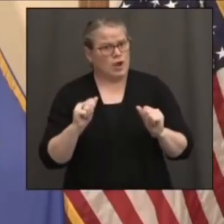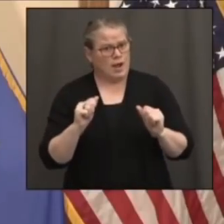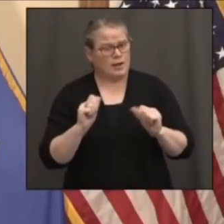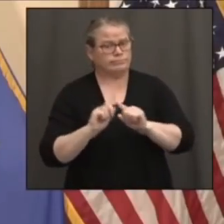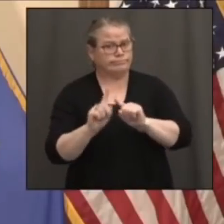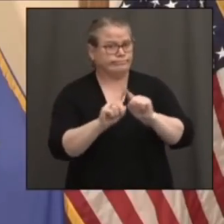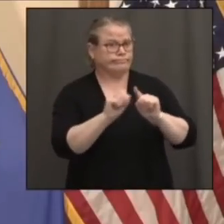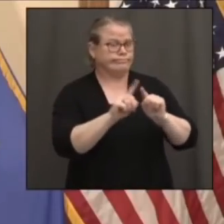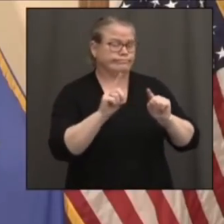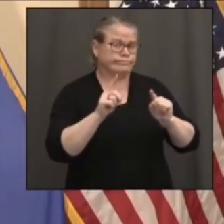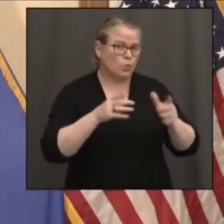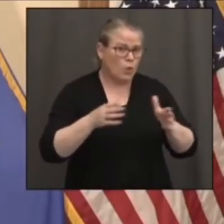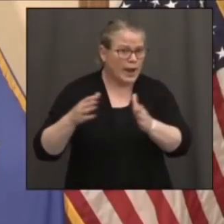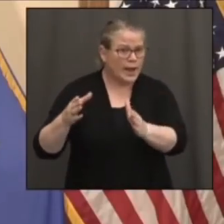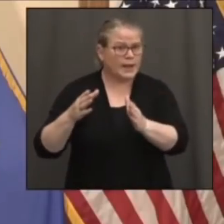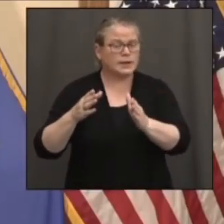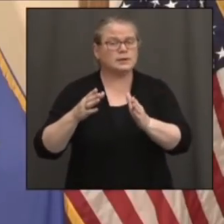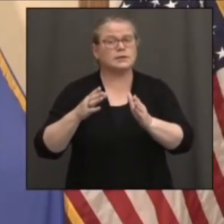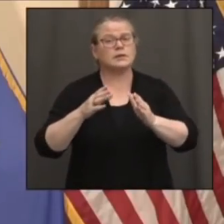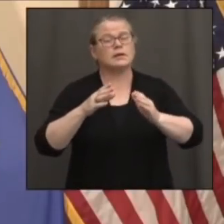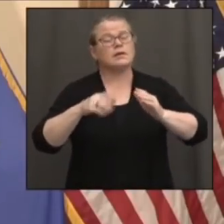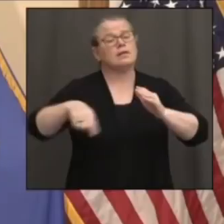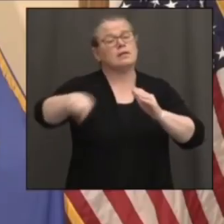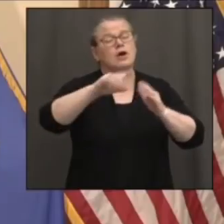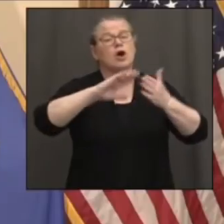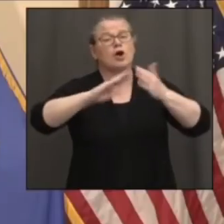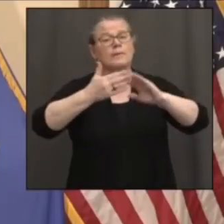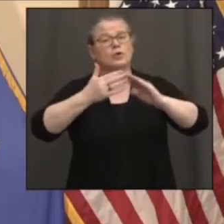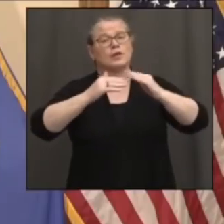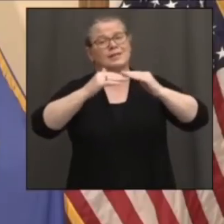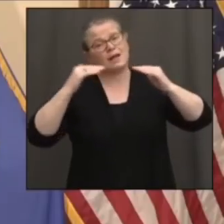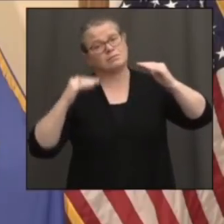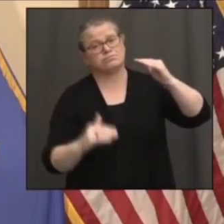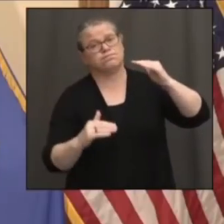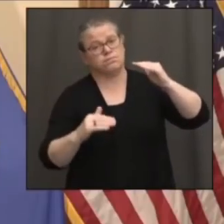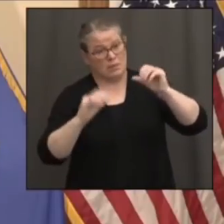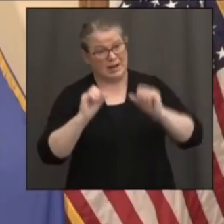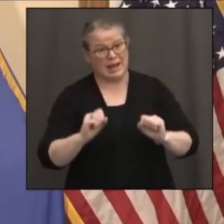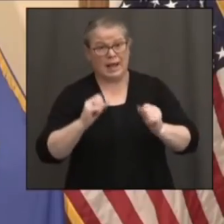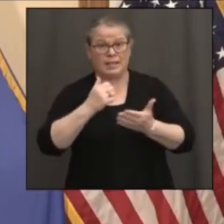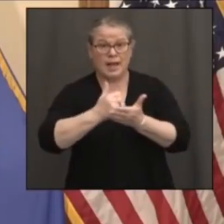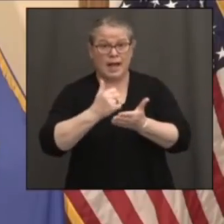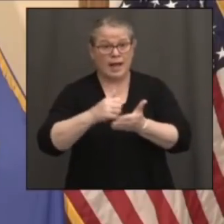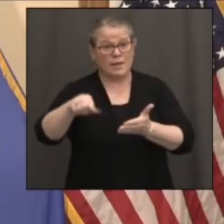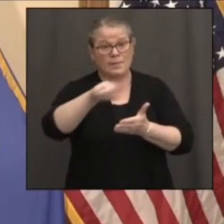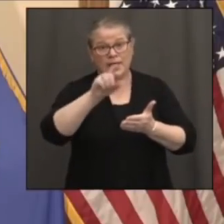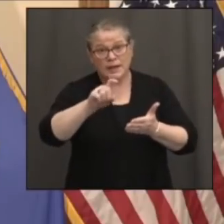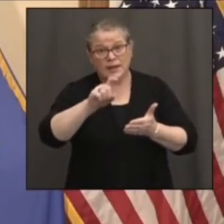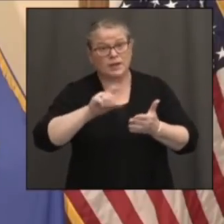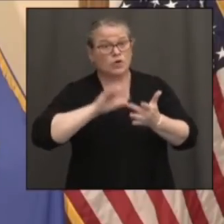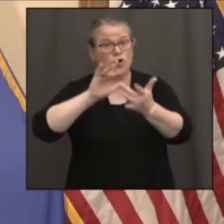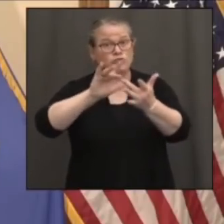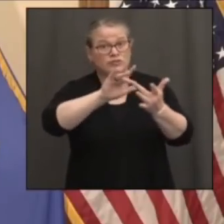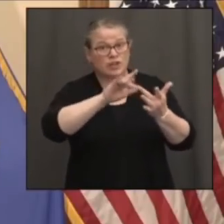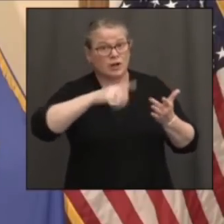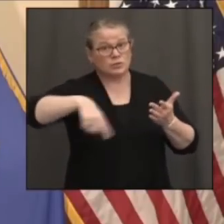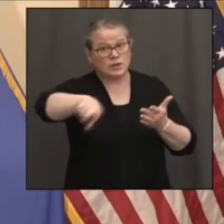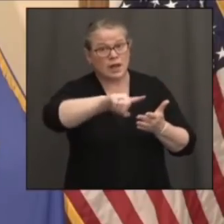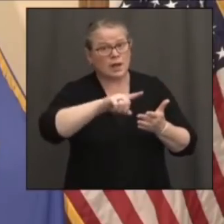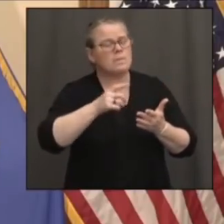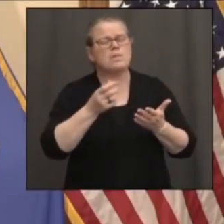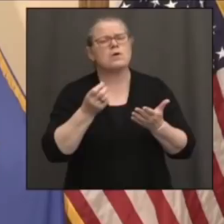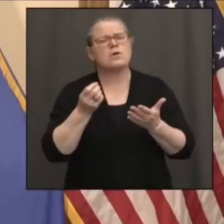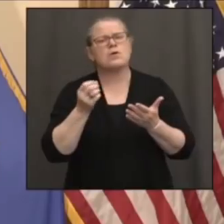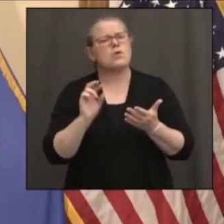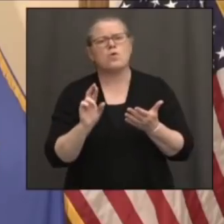different ways that the underserved communities can get the help that they need or to reach out to them? Or is it a little